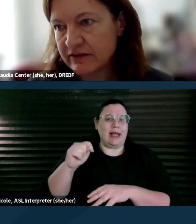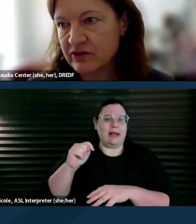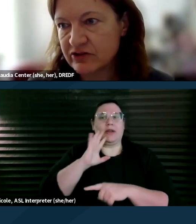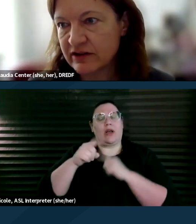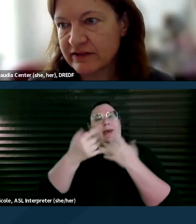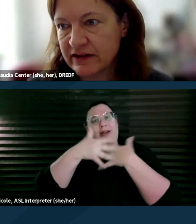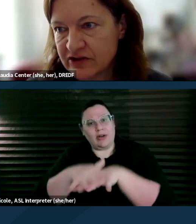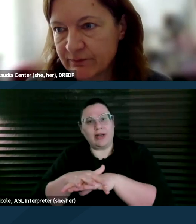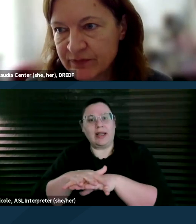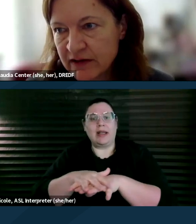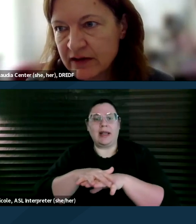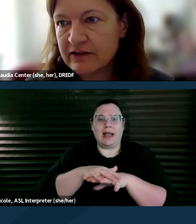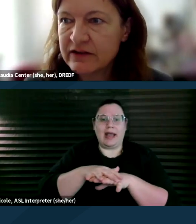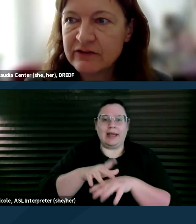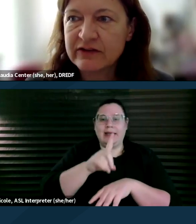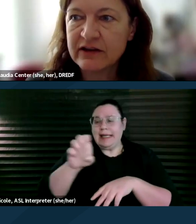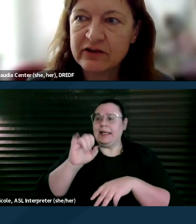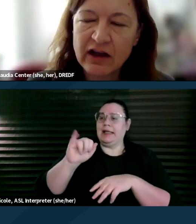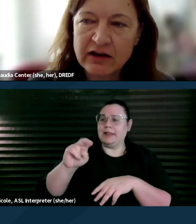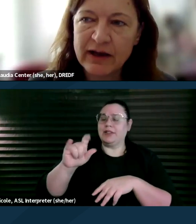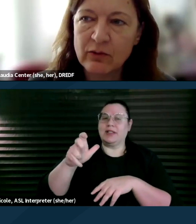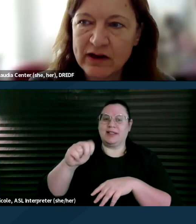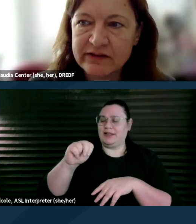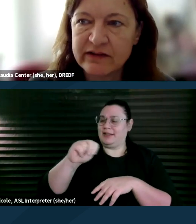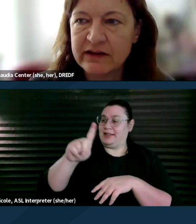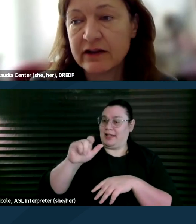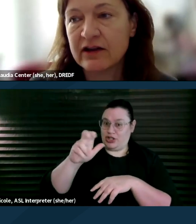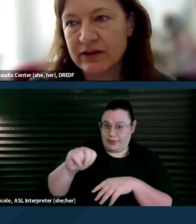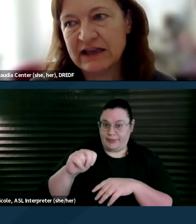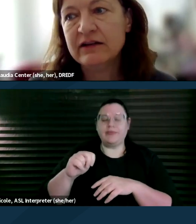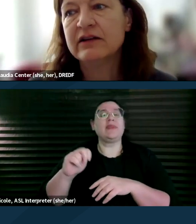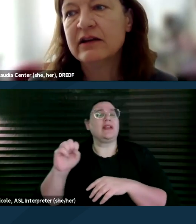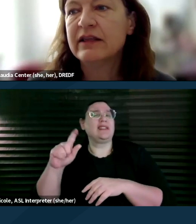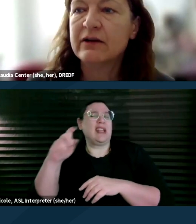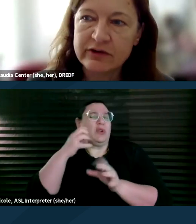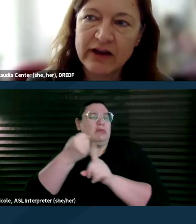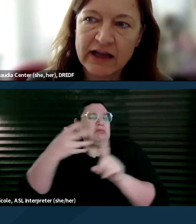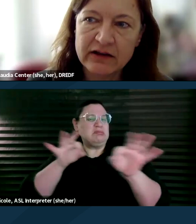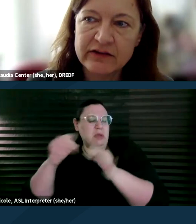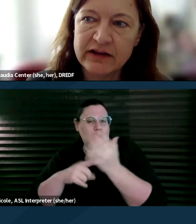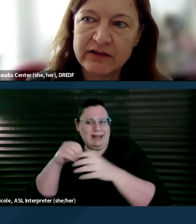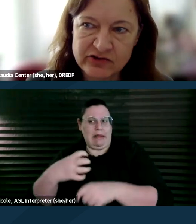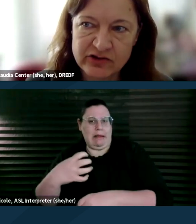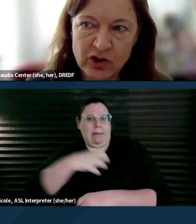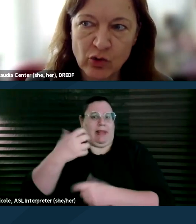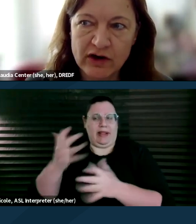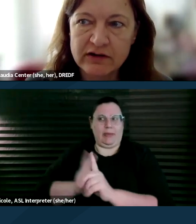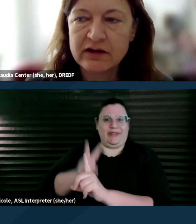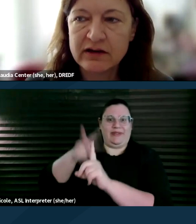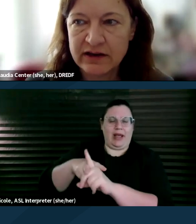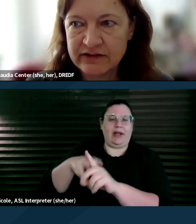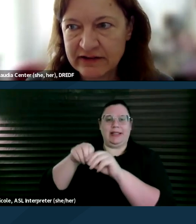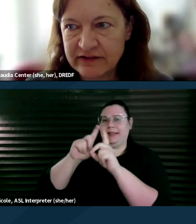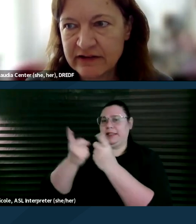and deinstitutionalization. And Steve is going to talk about what's in the complaint that was filed in the district